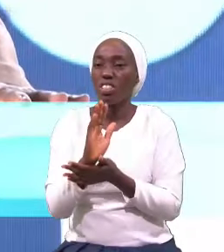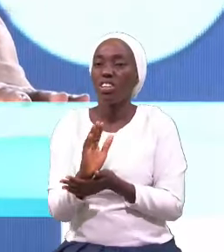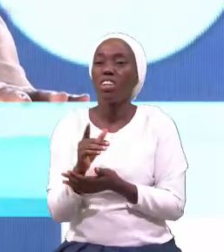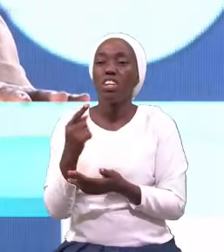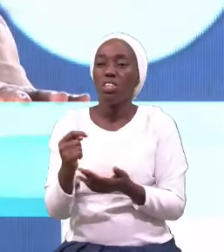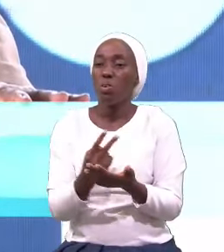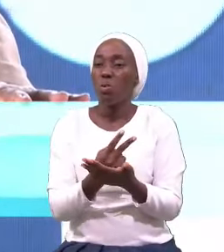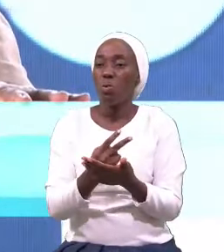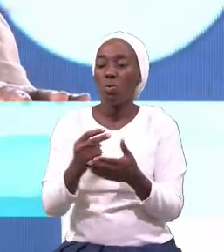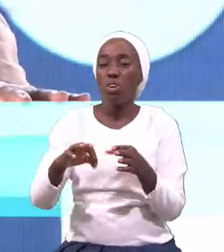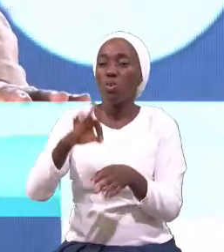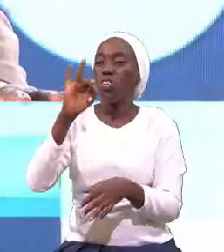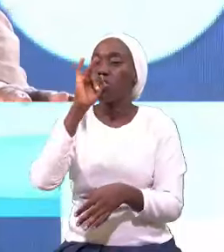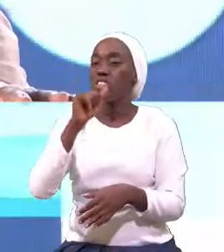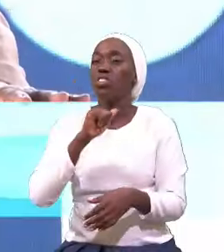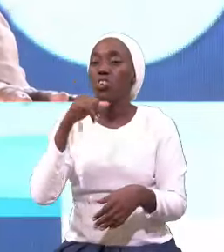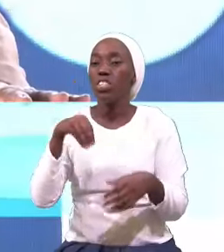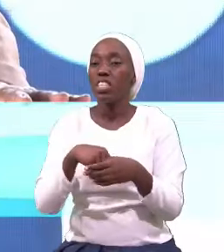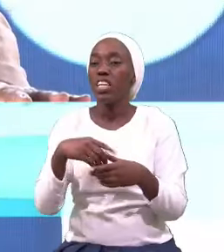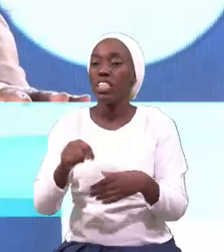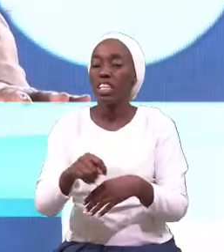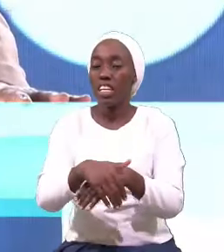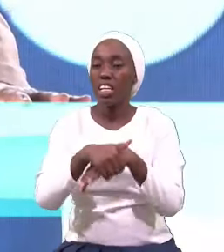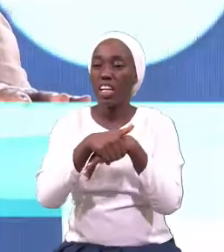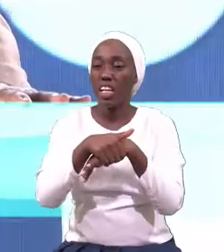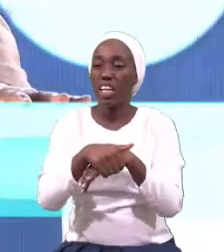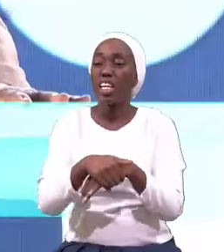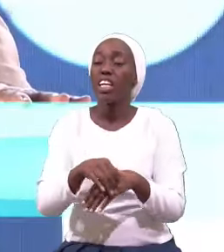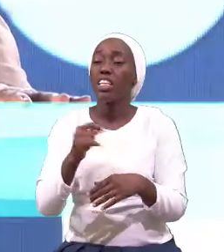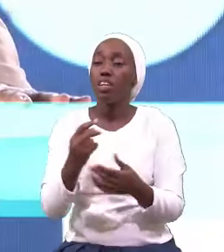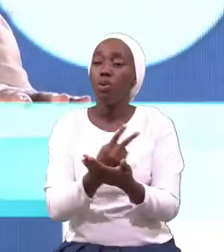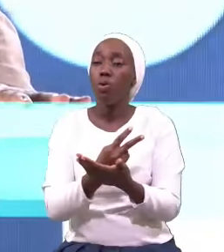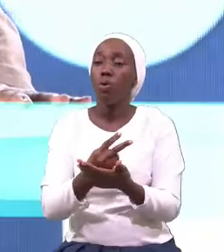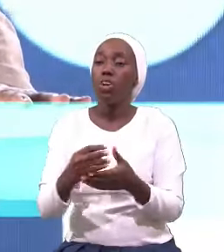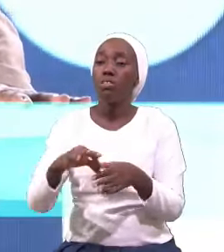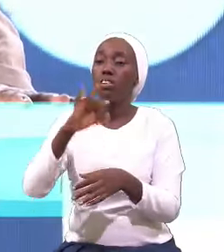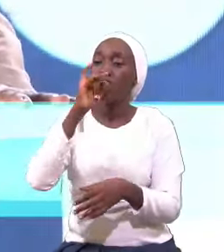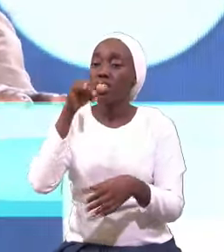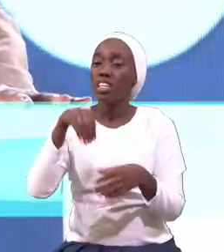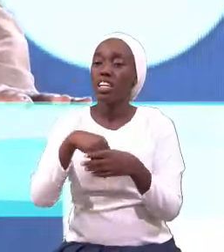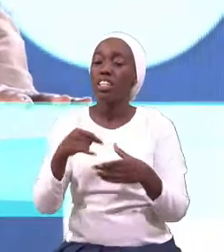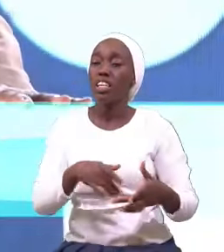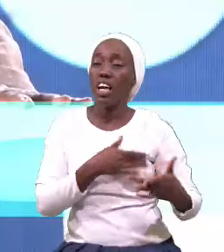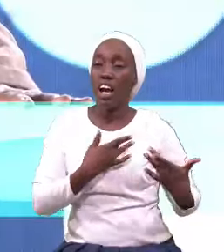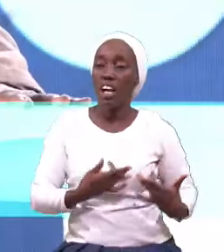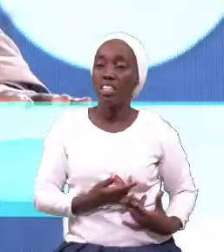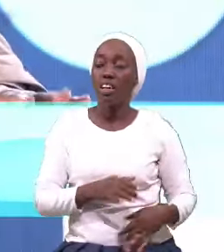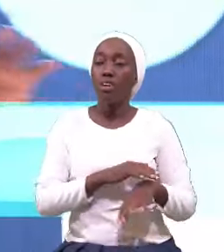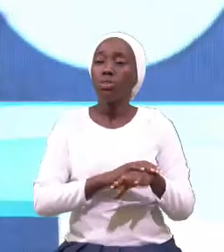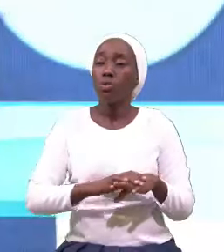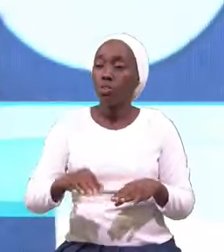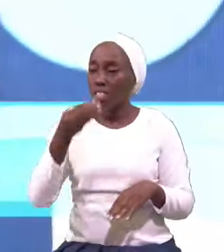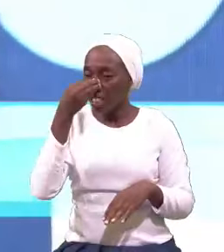grammar. The Holy Ghost is in the heart. Don't despise that